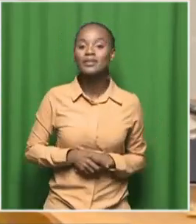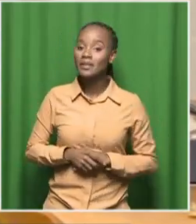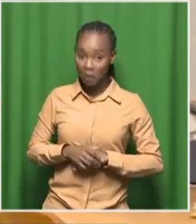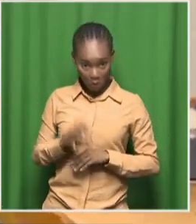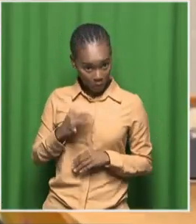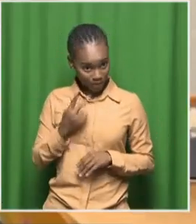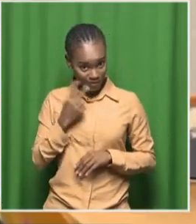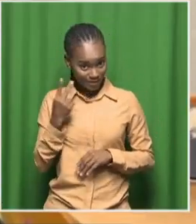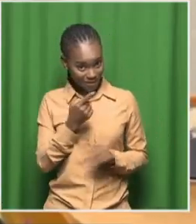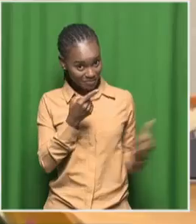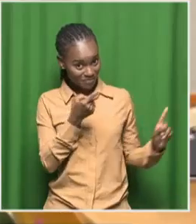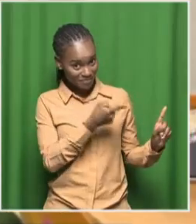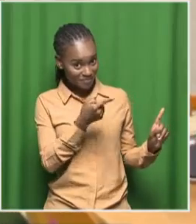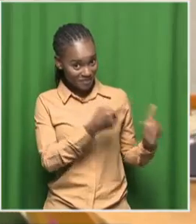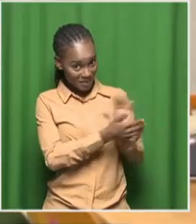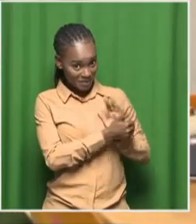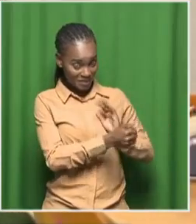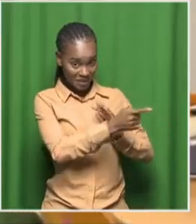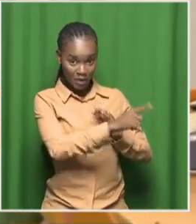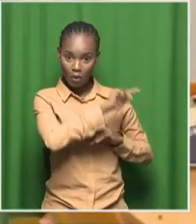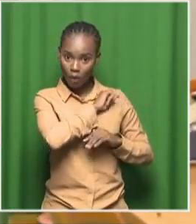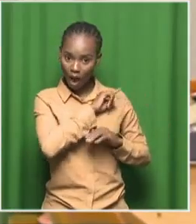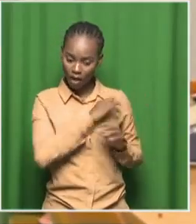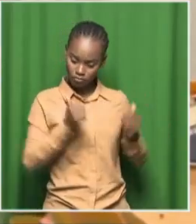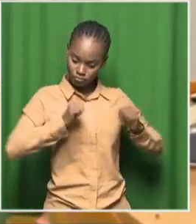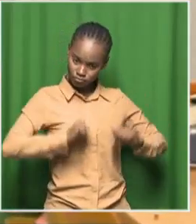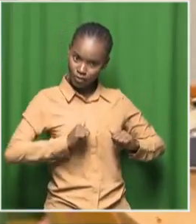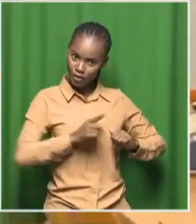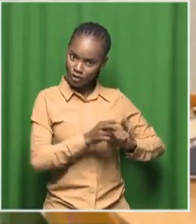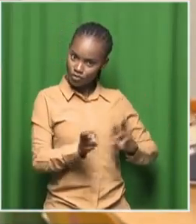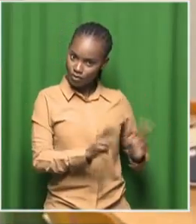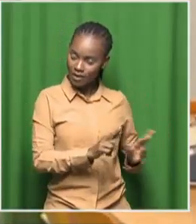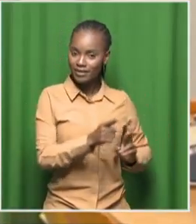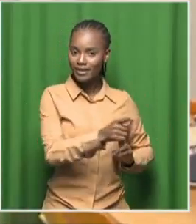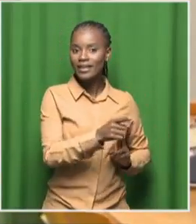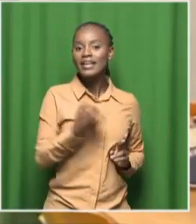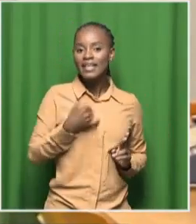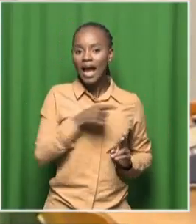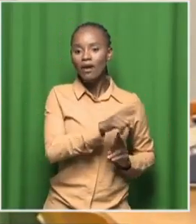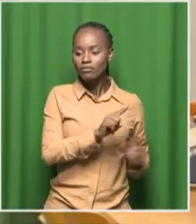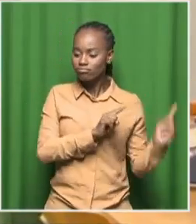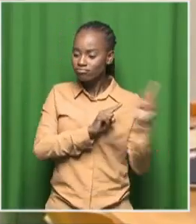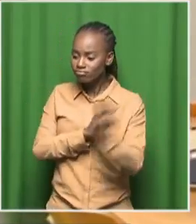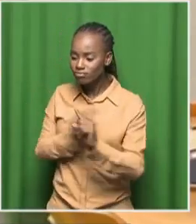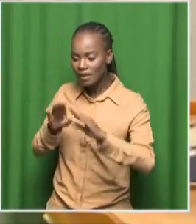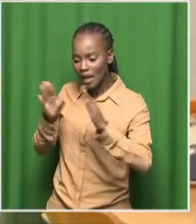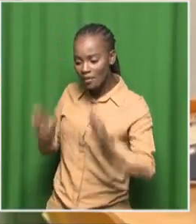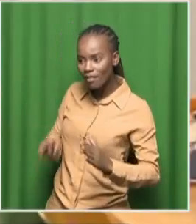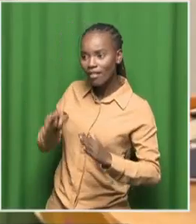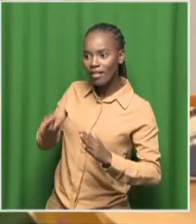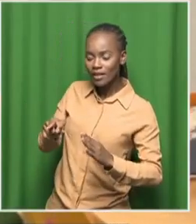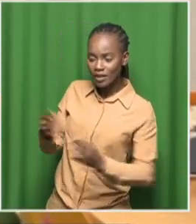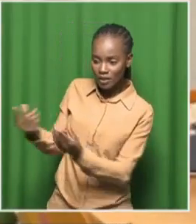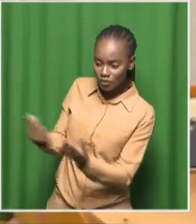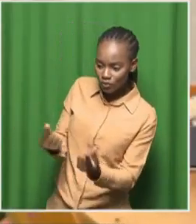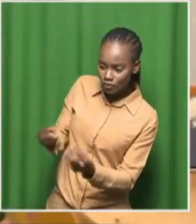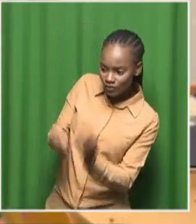he has his overall on, and we'll get Mr. Lishaba to assess him and see how well he did.